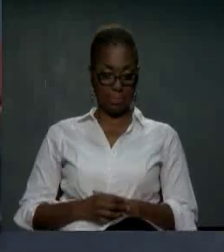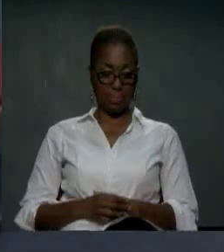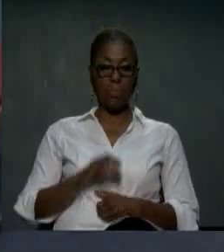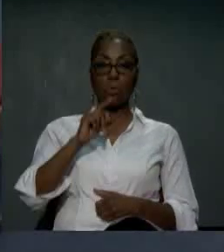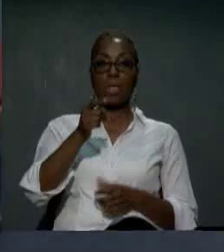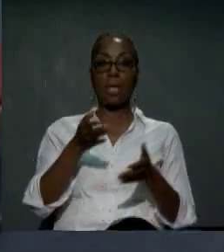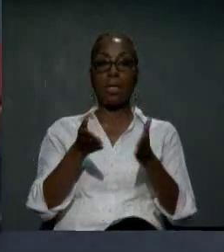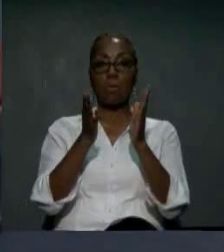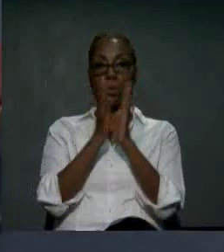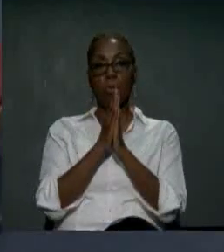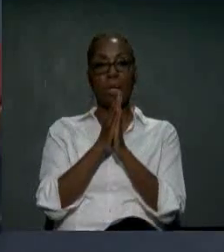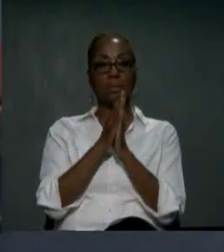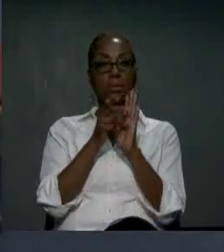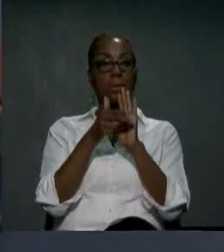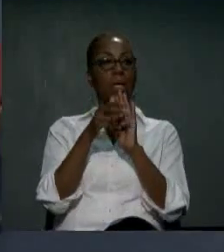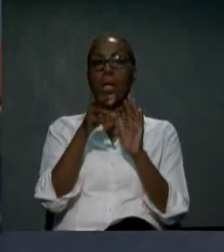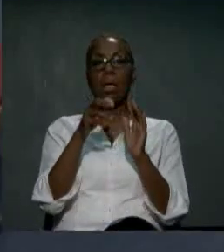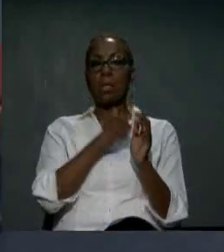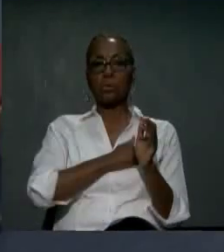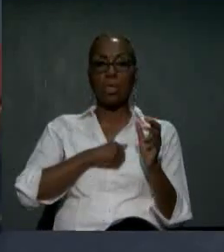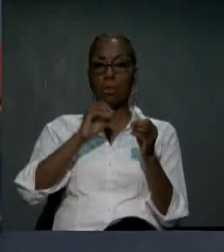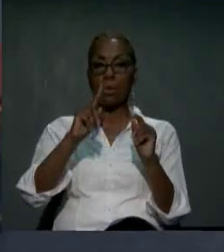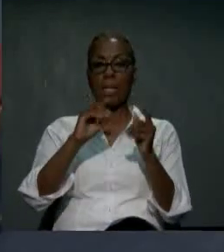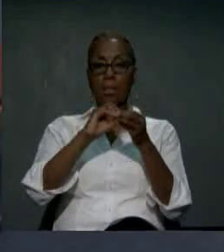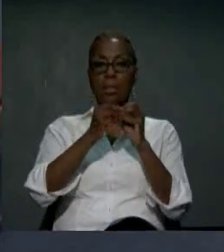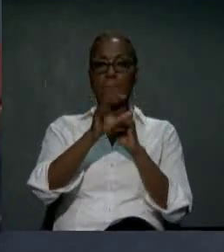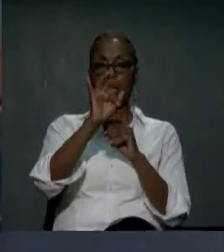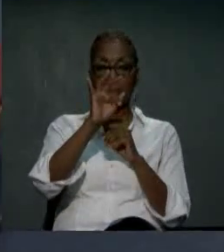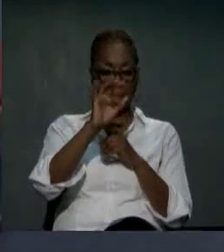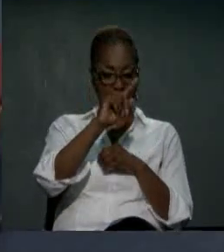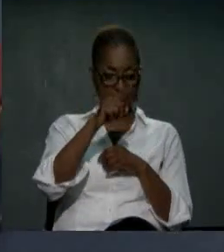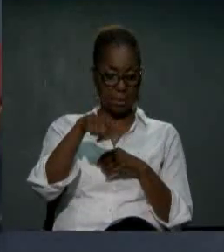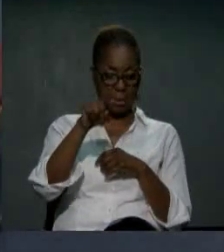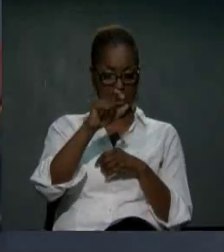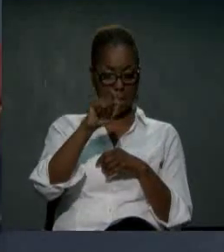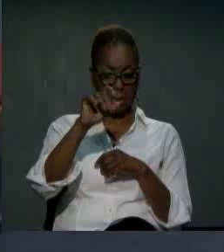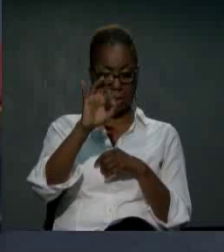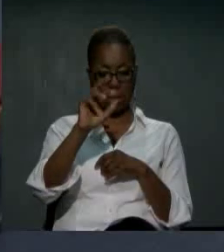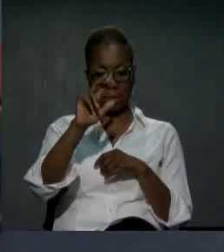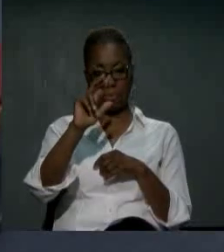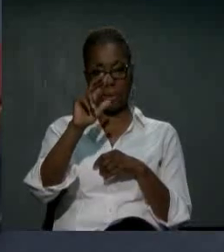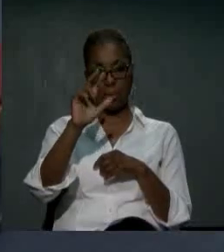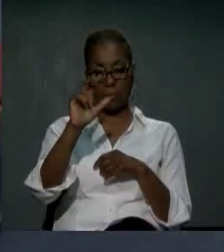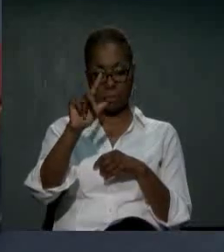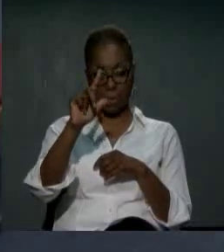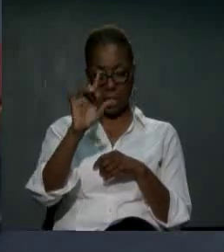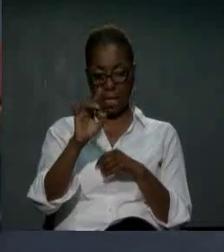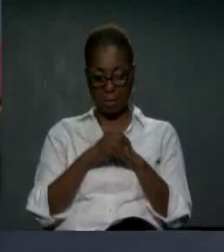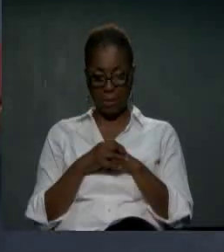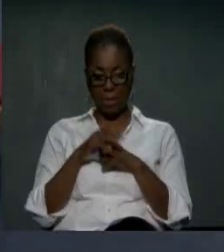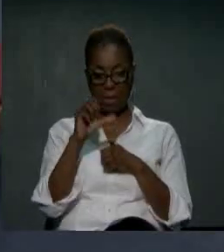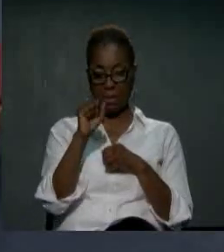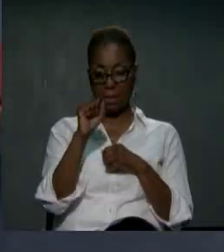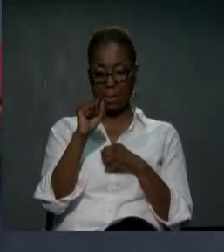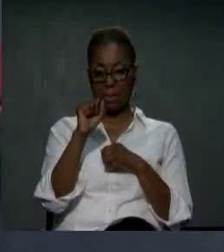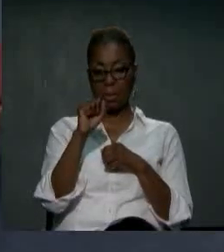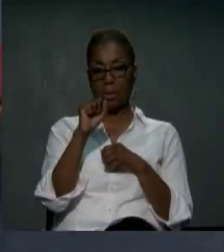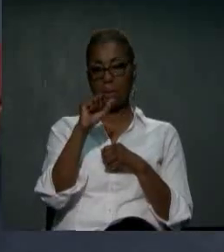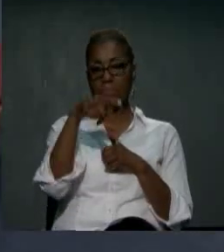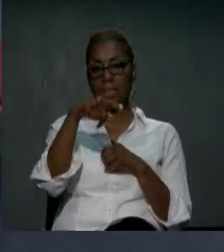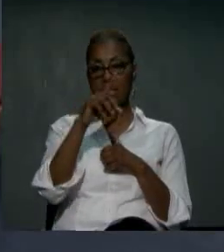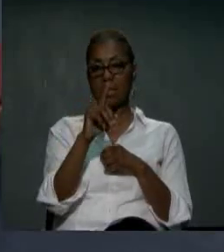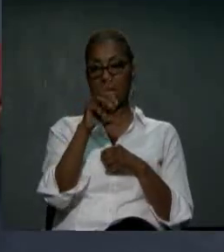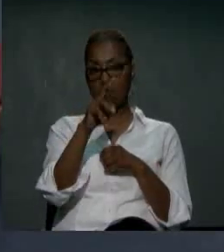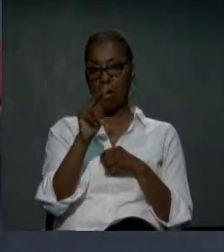The request is to rezone item number 19, file number Z-9328, 39th and Stannis, short form PDR,